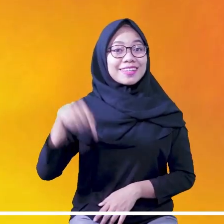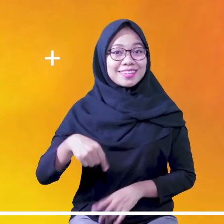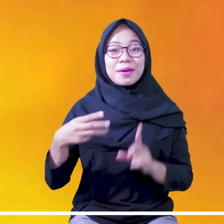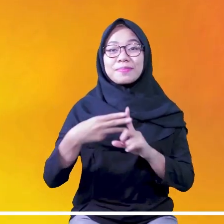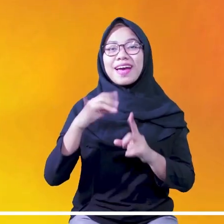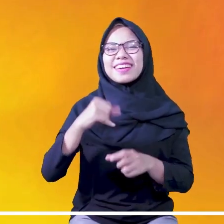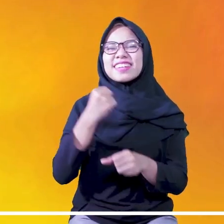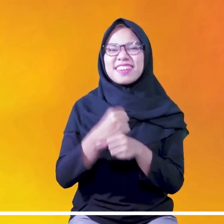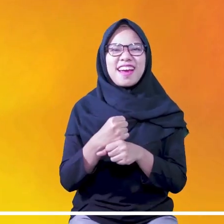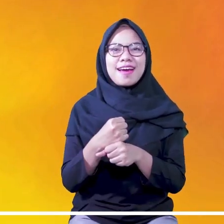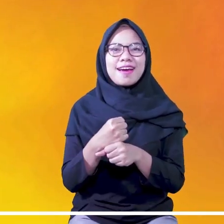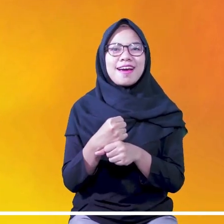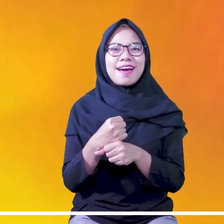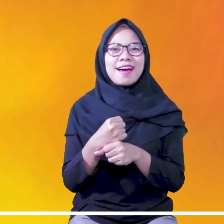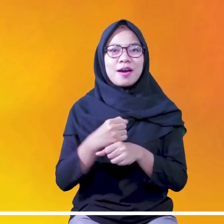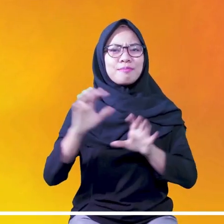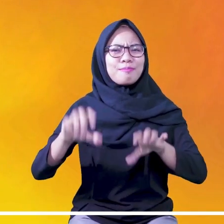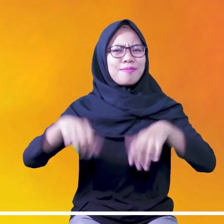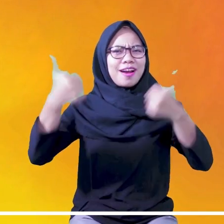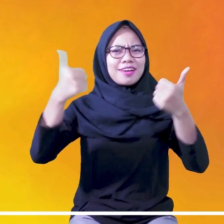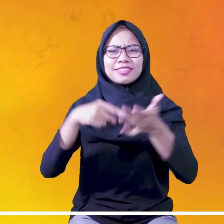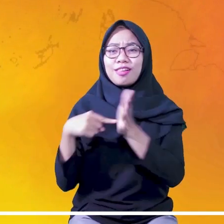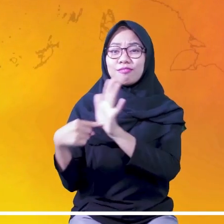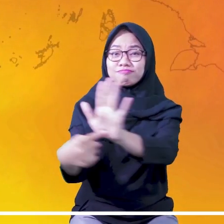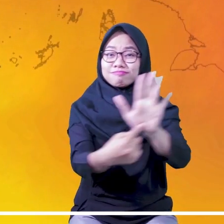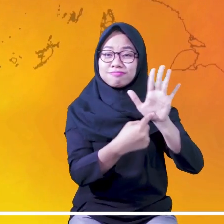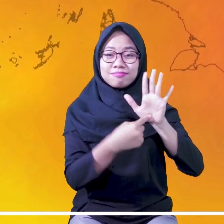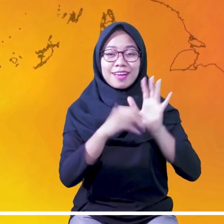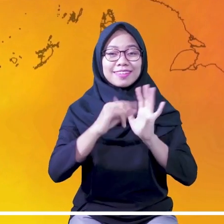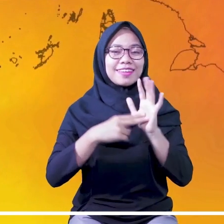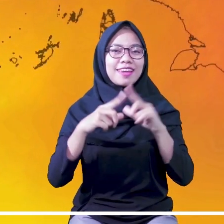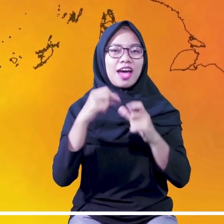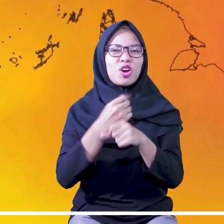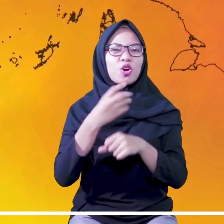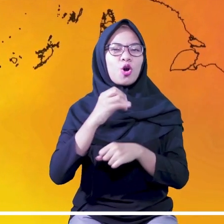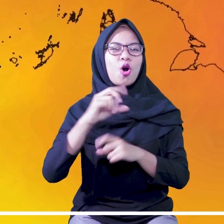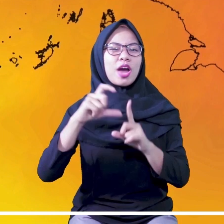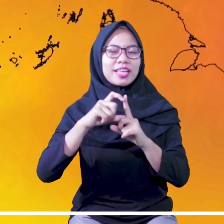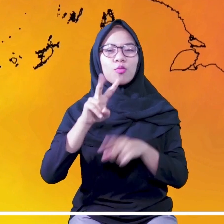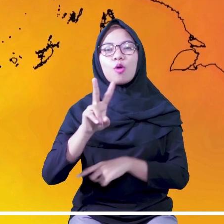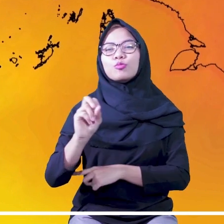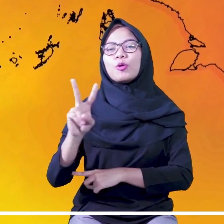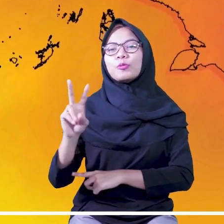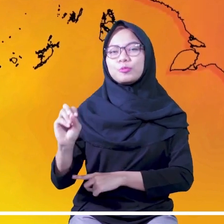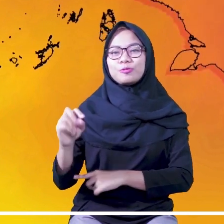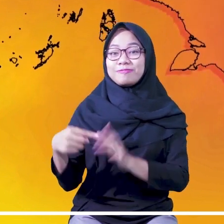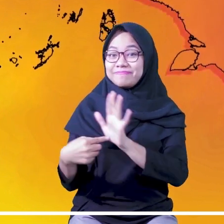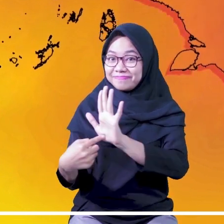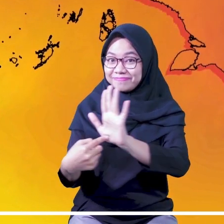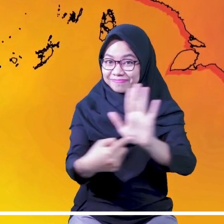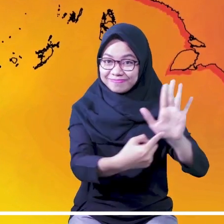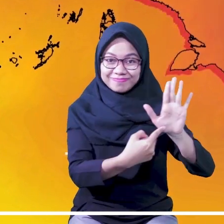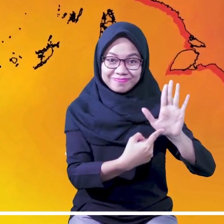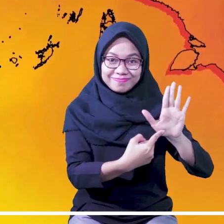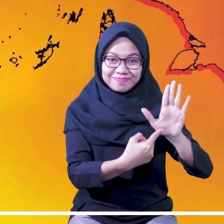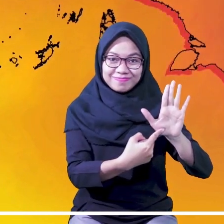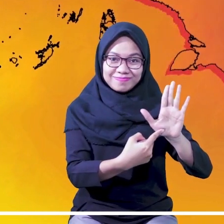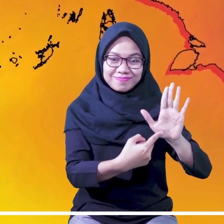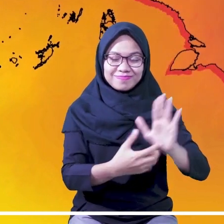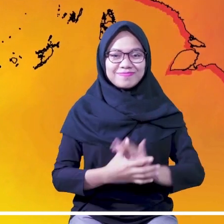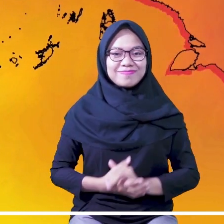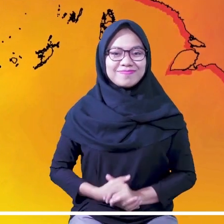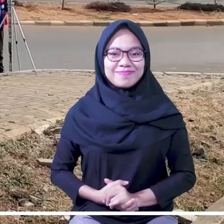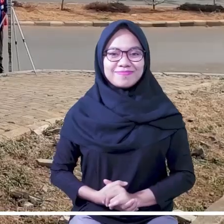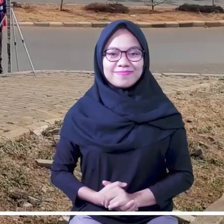This year, BIG has successfully launched the Indonesia Geoid model INA Geoid 2020 to the public.